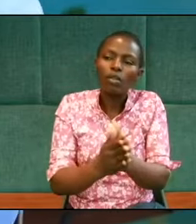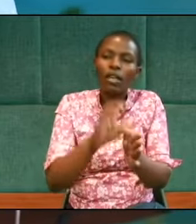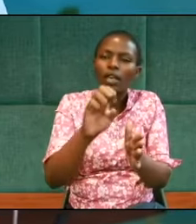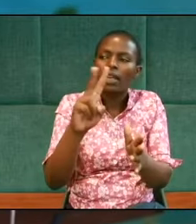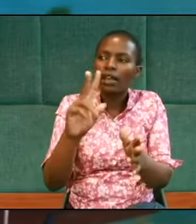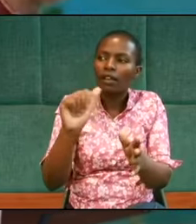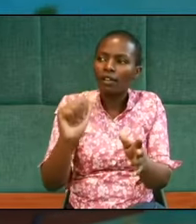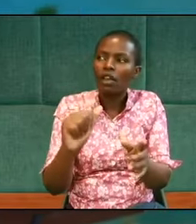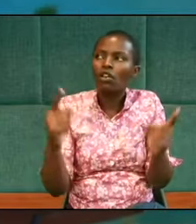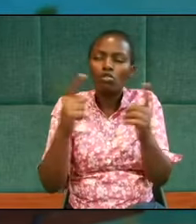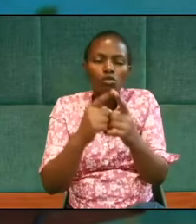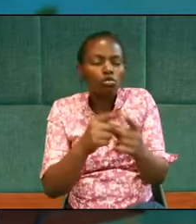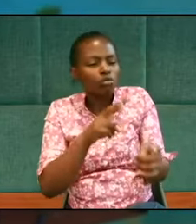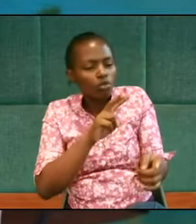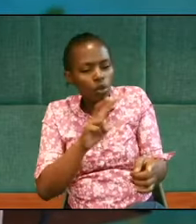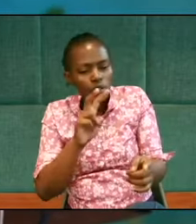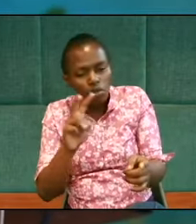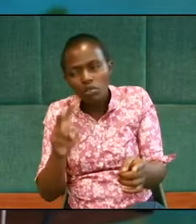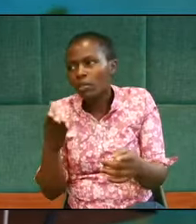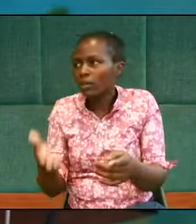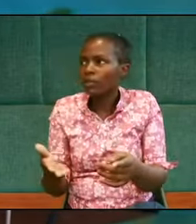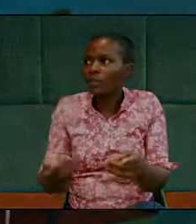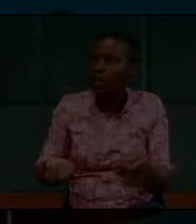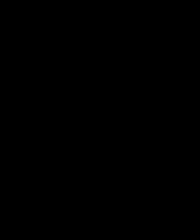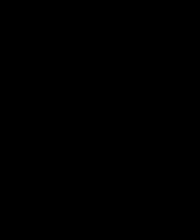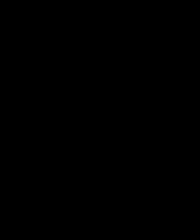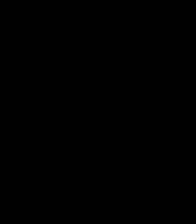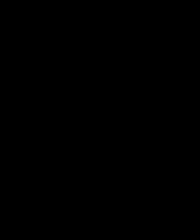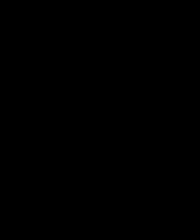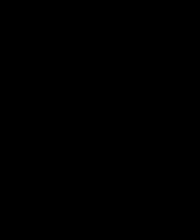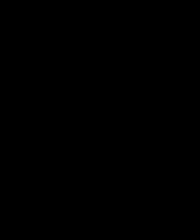Watch out for this. Susan used to be very small, and I used to carry her.